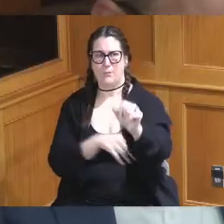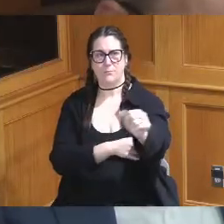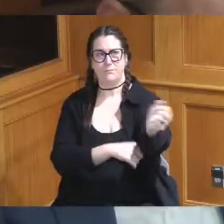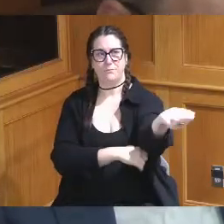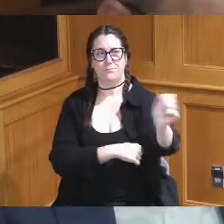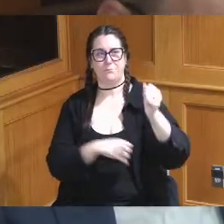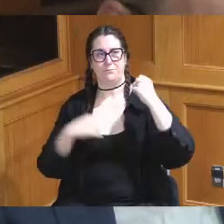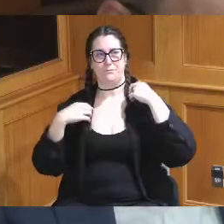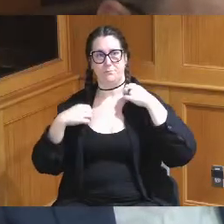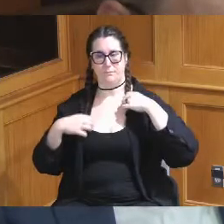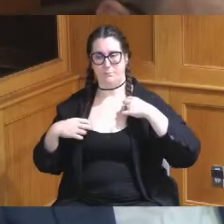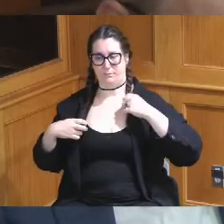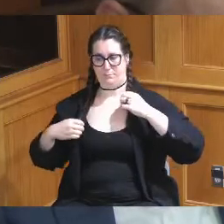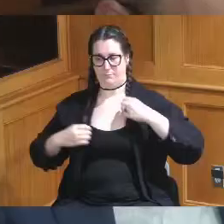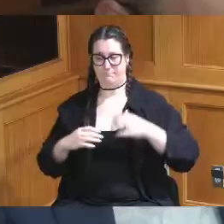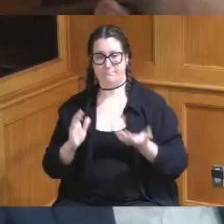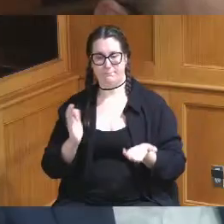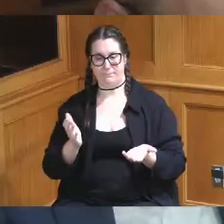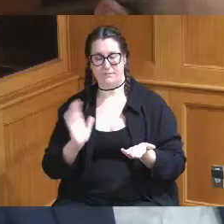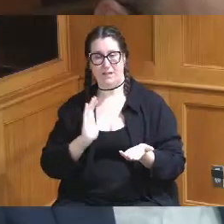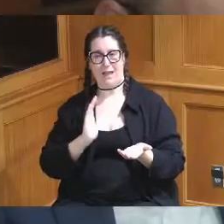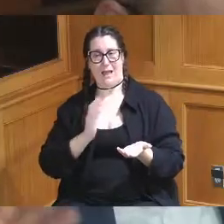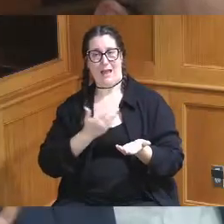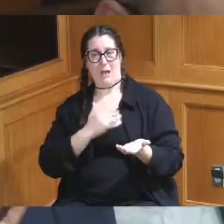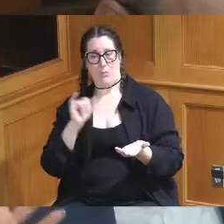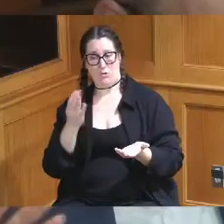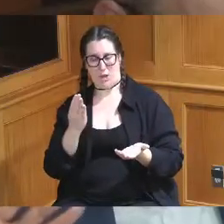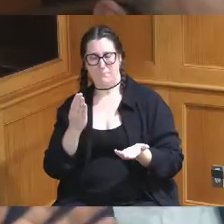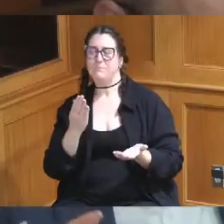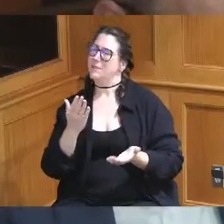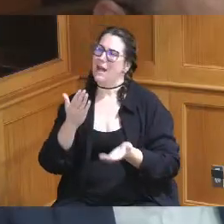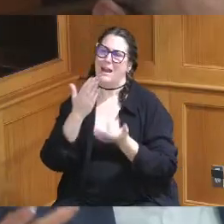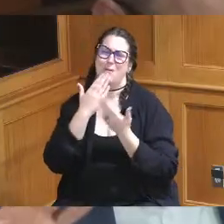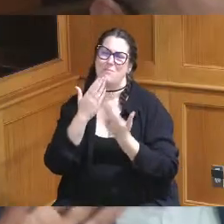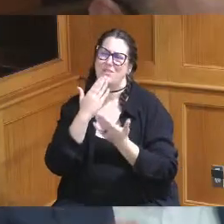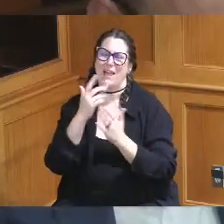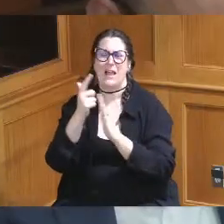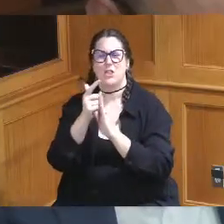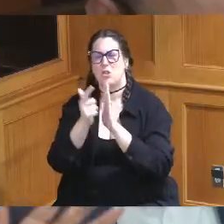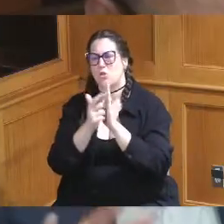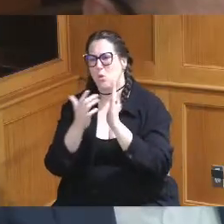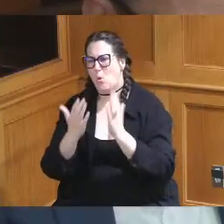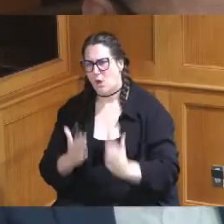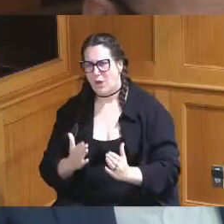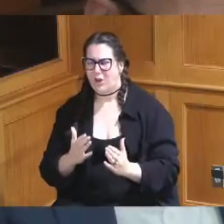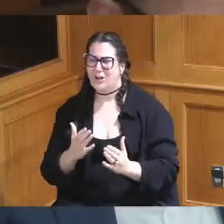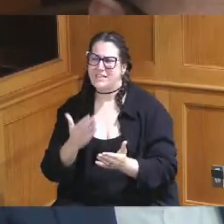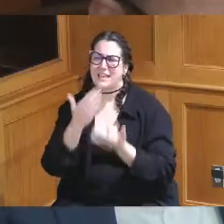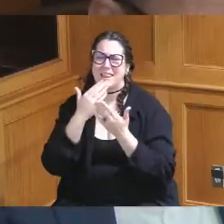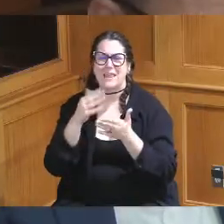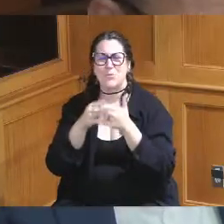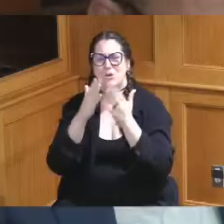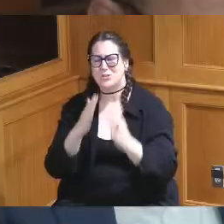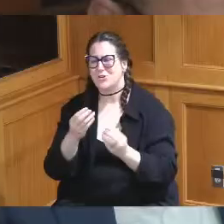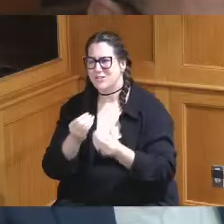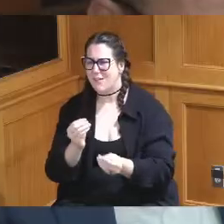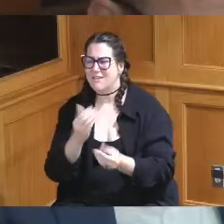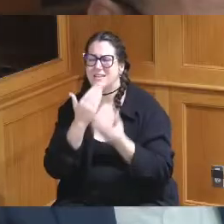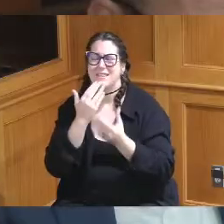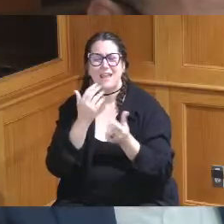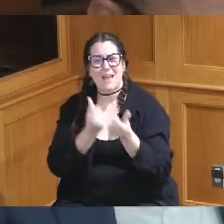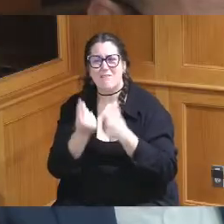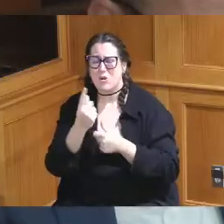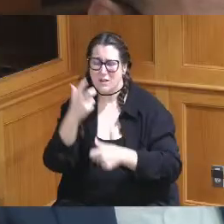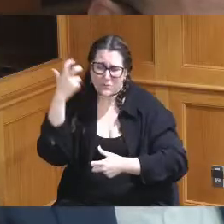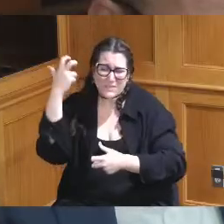let me just say that our job, and I want to thank all the lawyers, I want to thank the administrator, I want to thank everybody, because this was a tough deal to come out